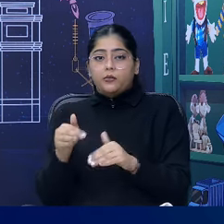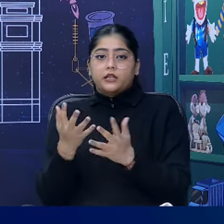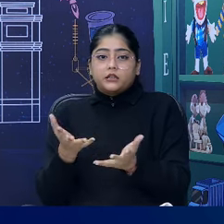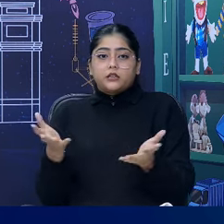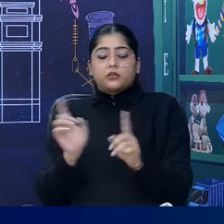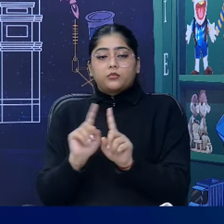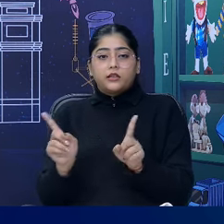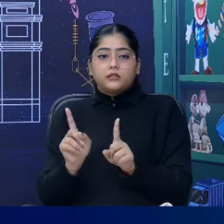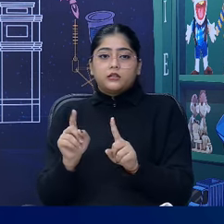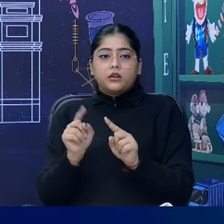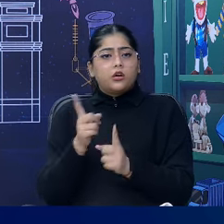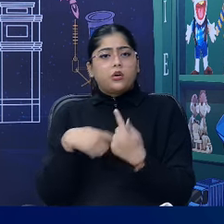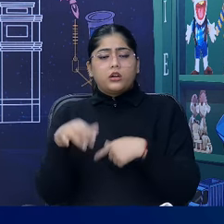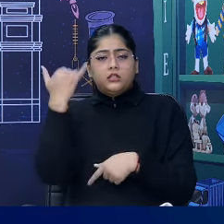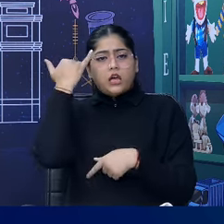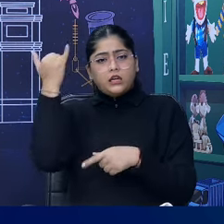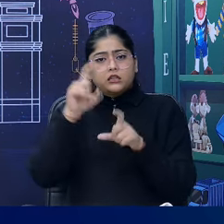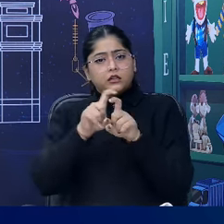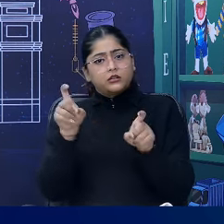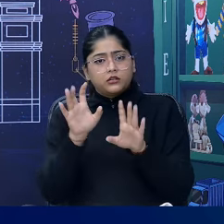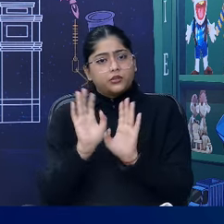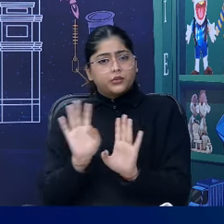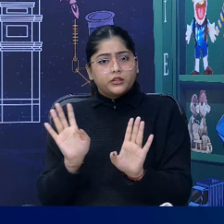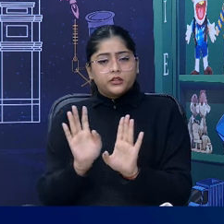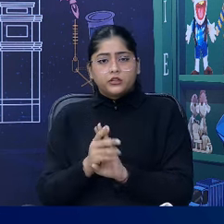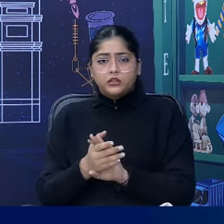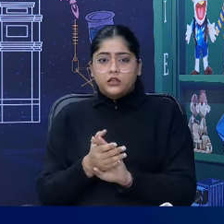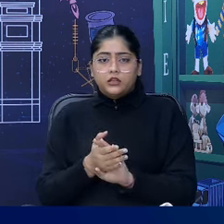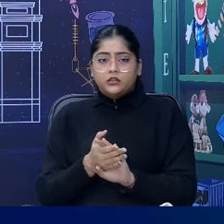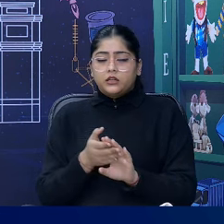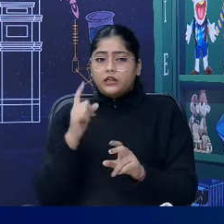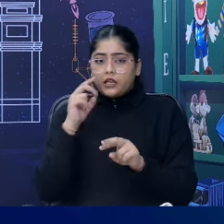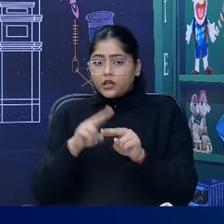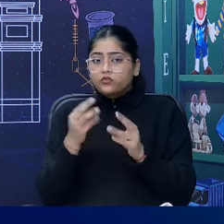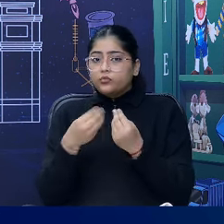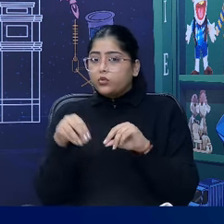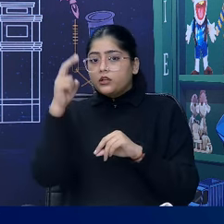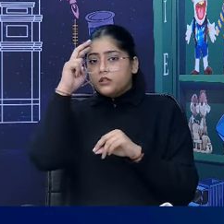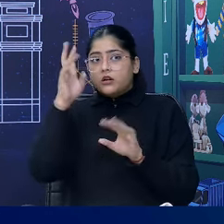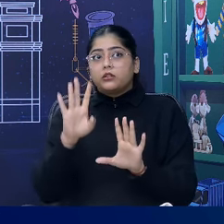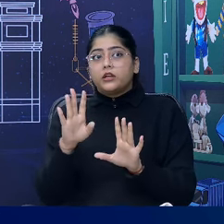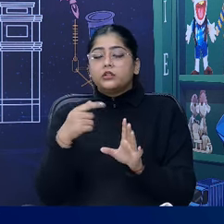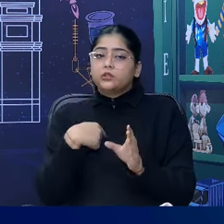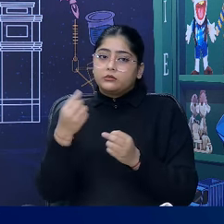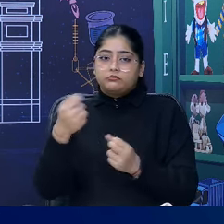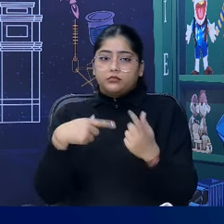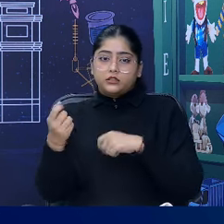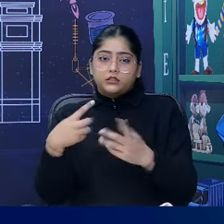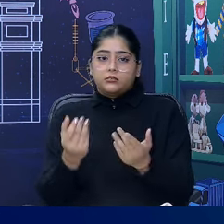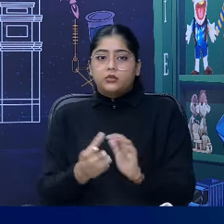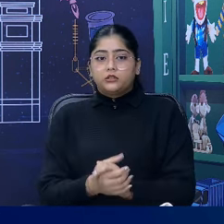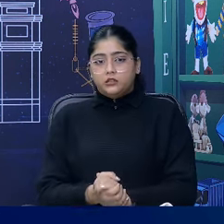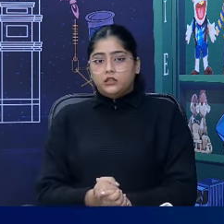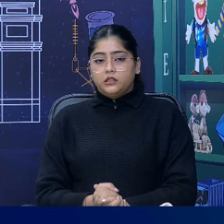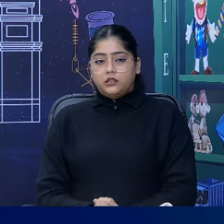the idea of finite sets is clear to all the students. If some doubt is there, you can just put your doubts in the